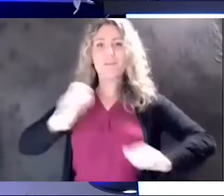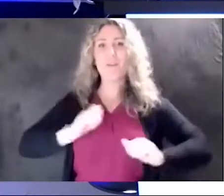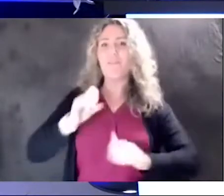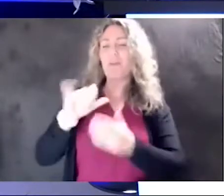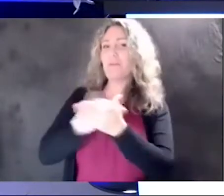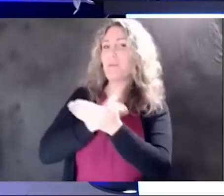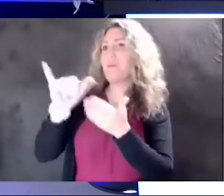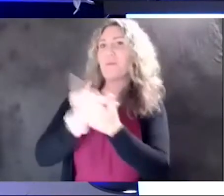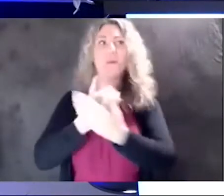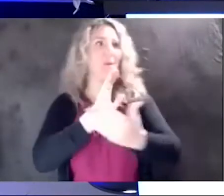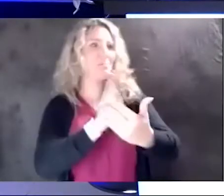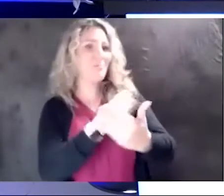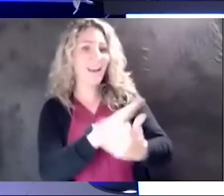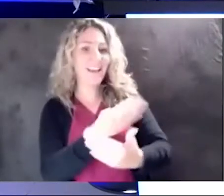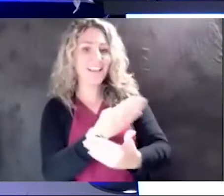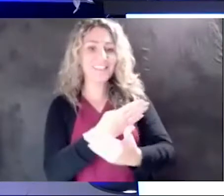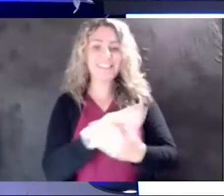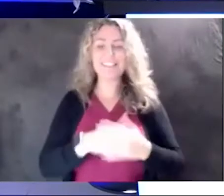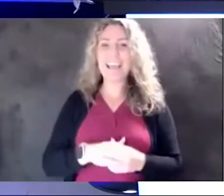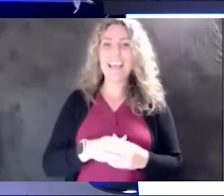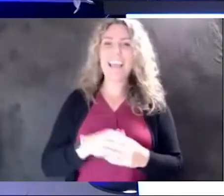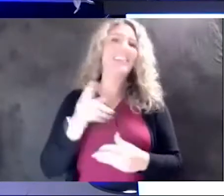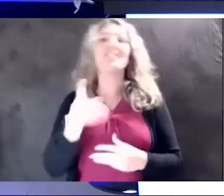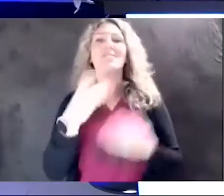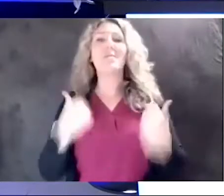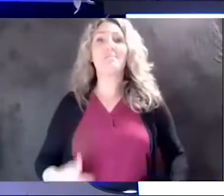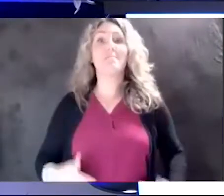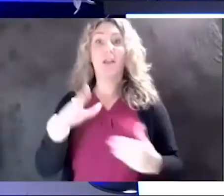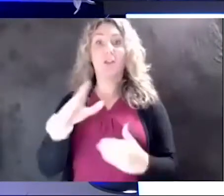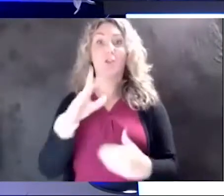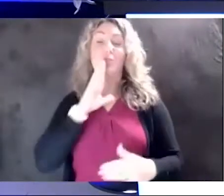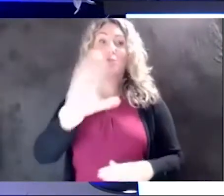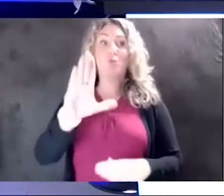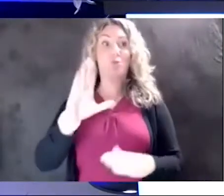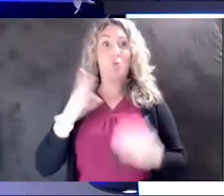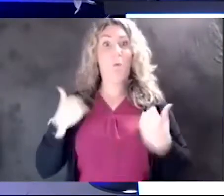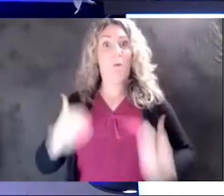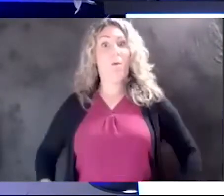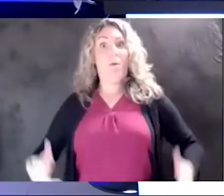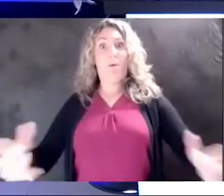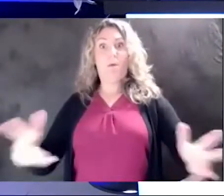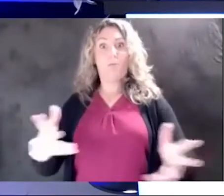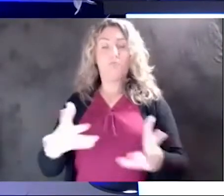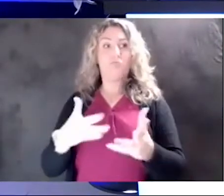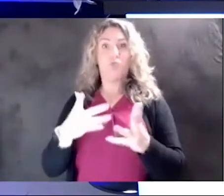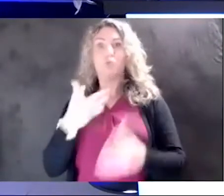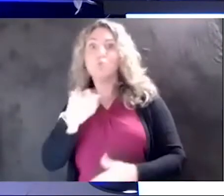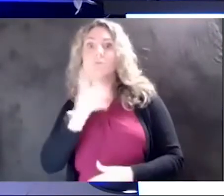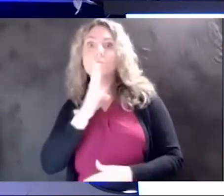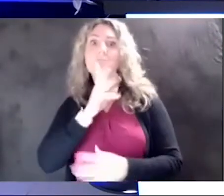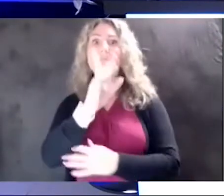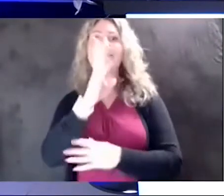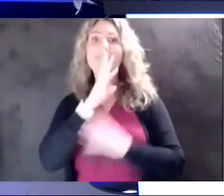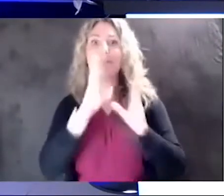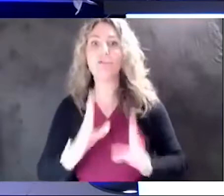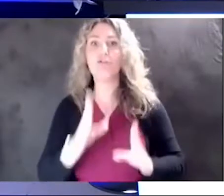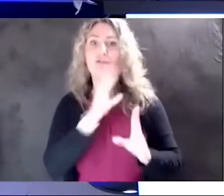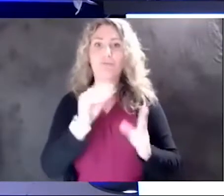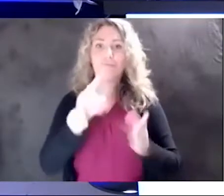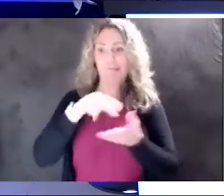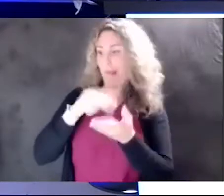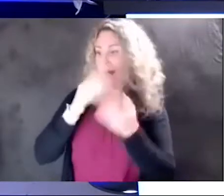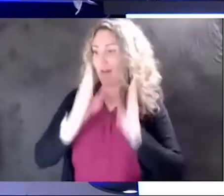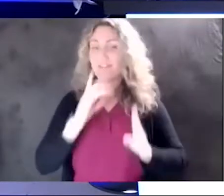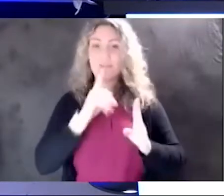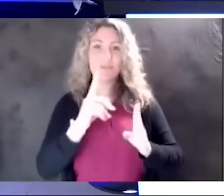You, take care of your body. Your body was your instrument. Yes. You were a singer and dancer. So did that play a part in you wanting to kind of share? Did that